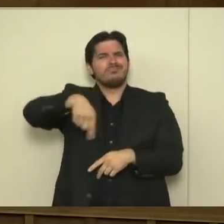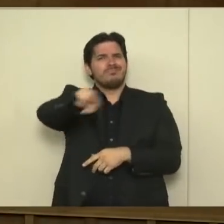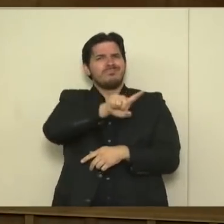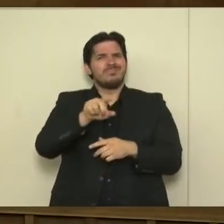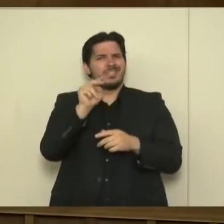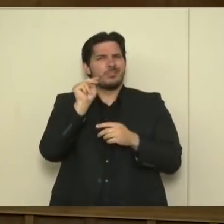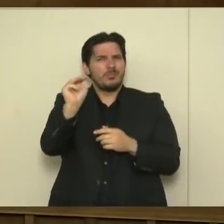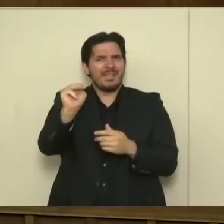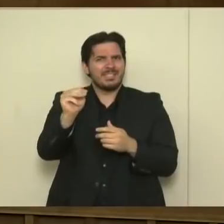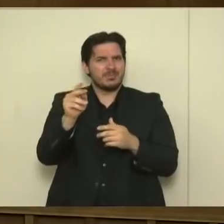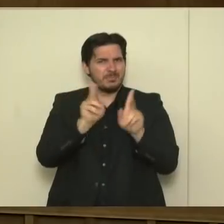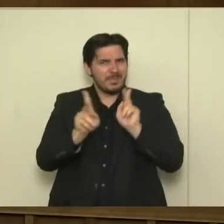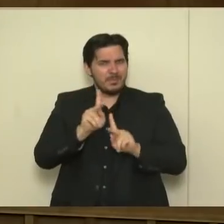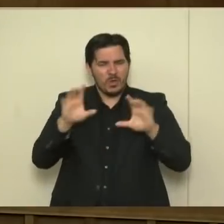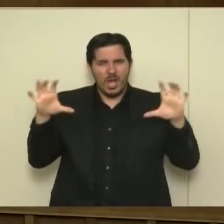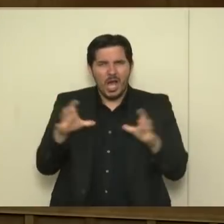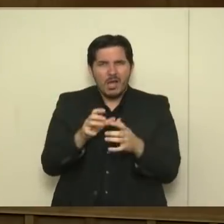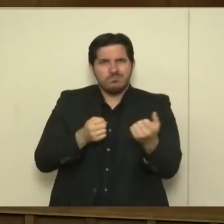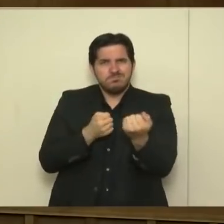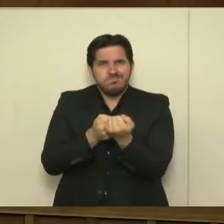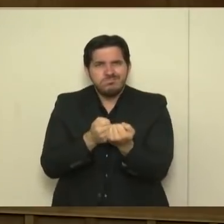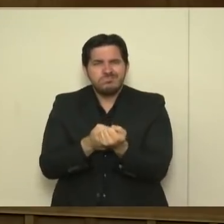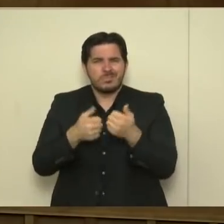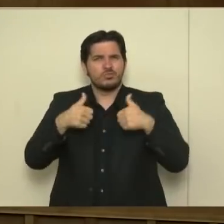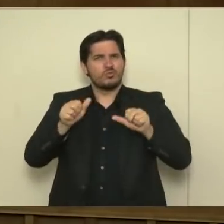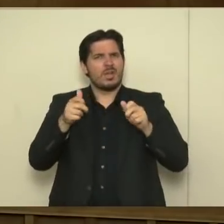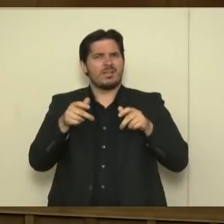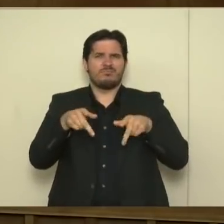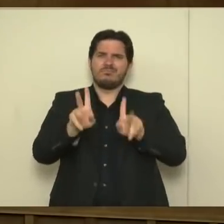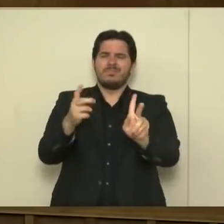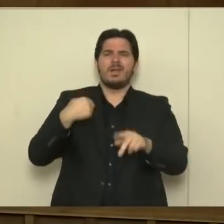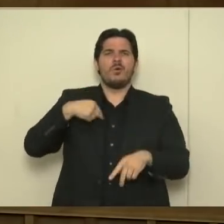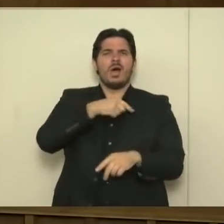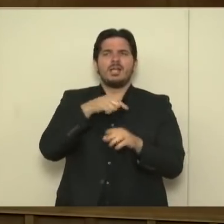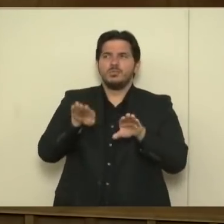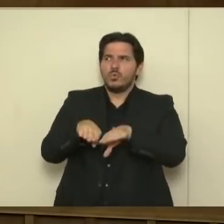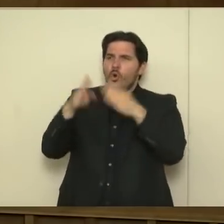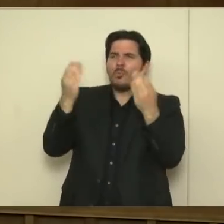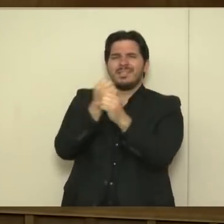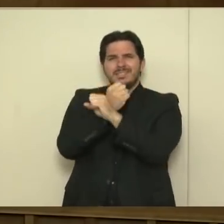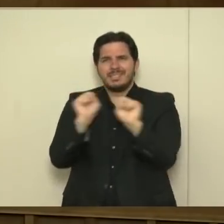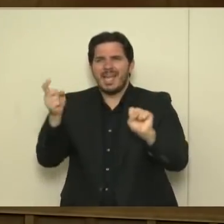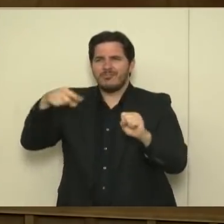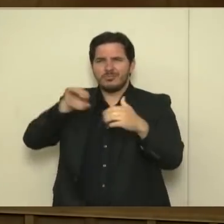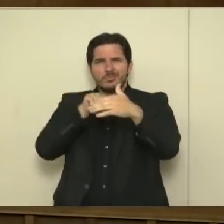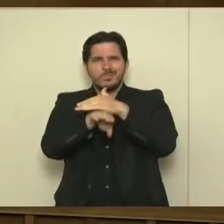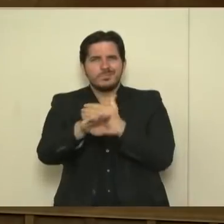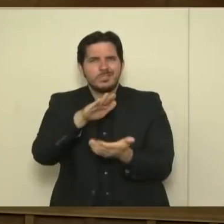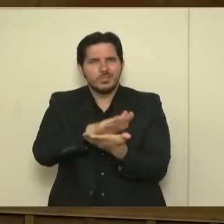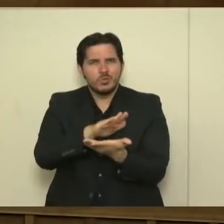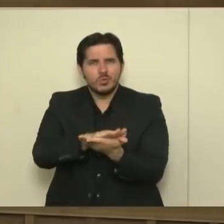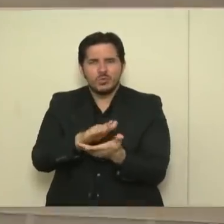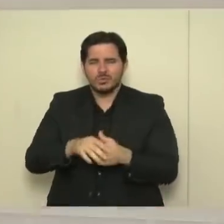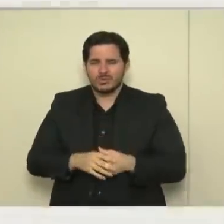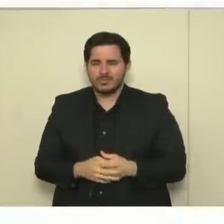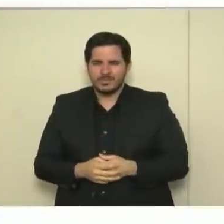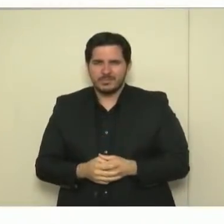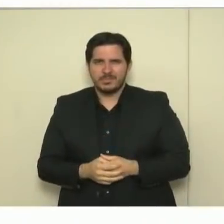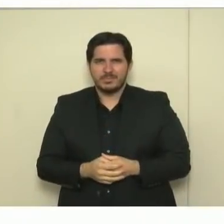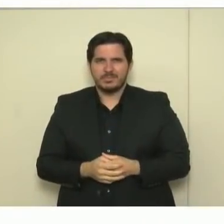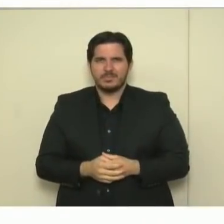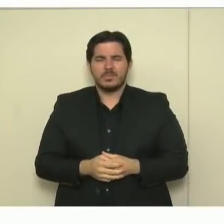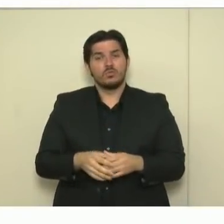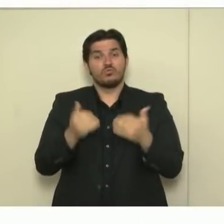in a manner where the public health conditions allow for a safe reentry into the school buildings. So I'm going to give an update today on